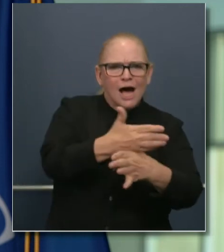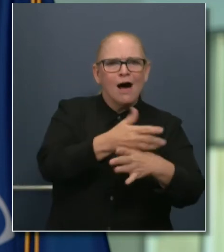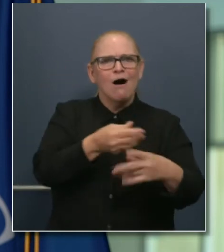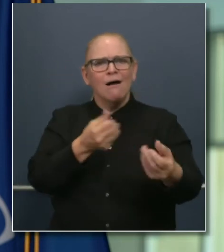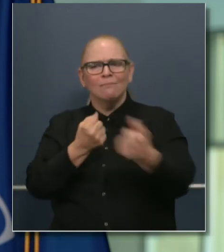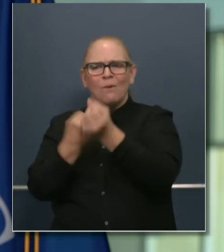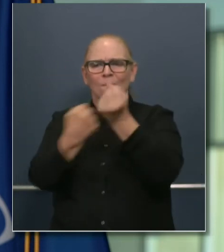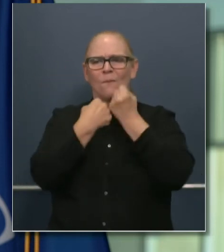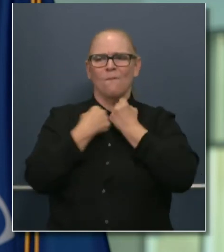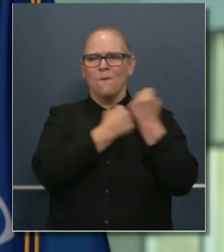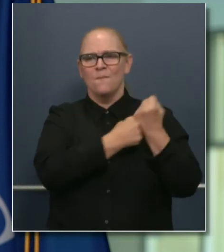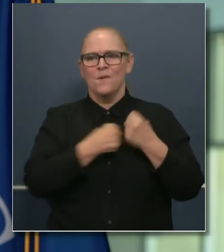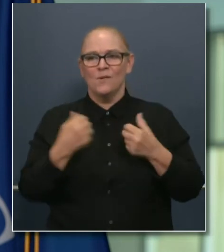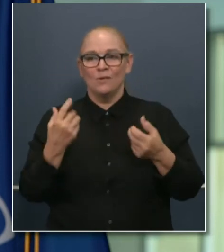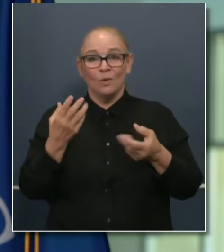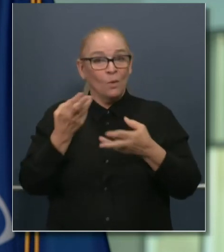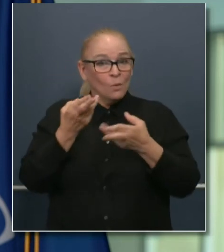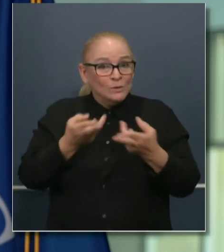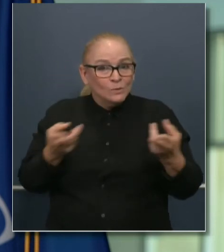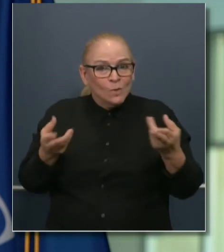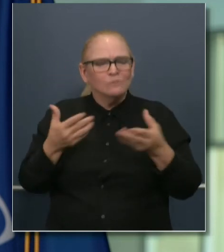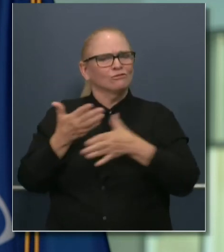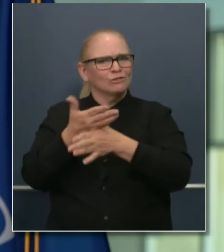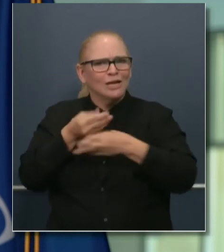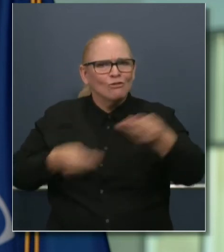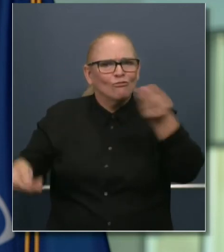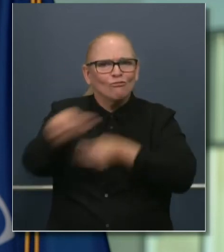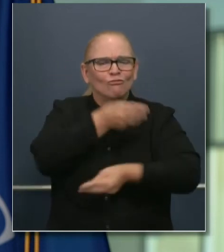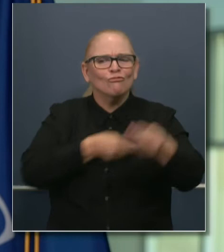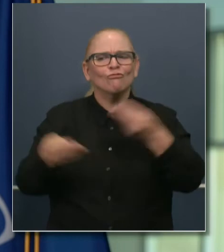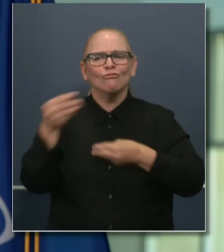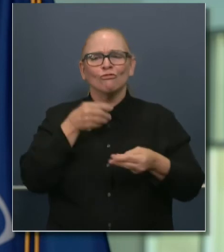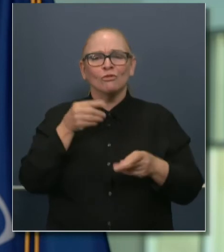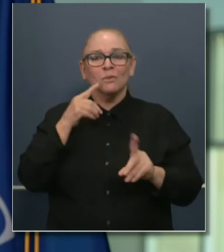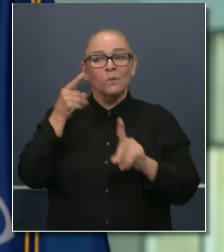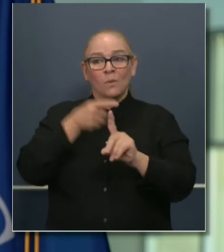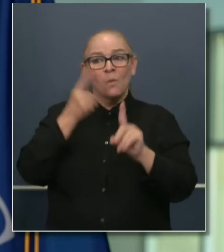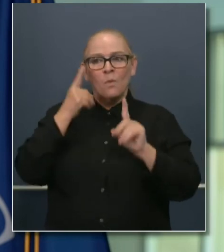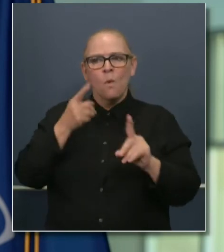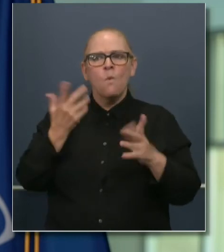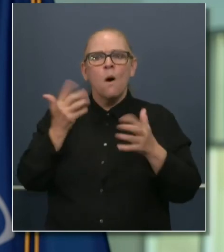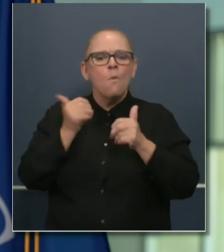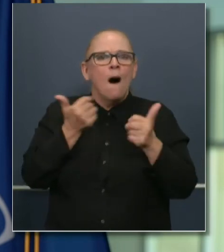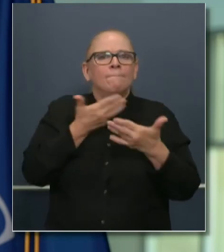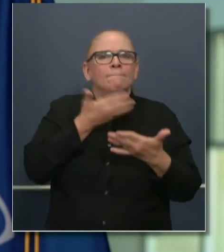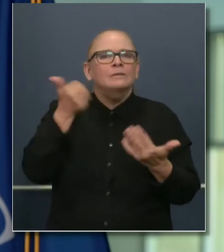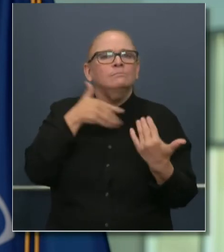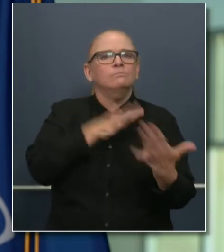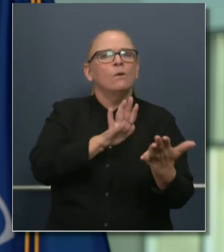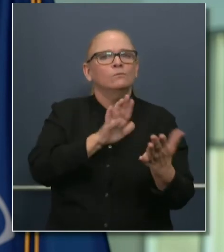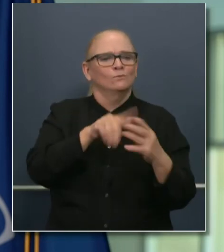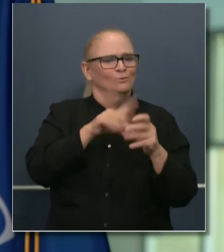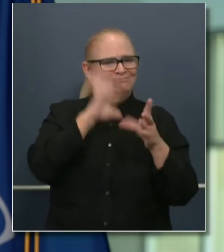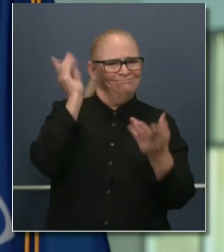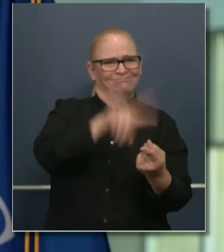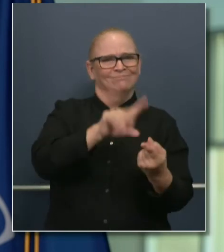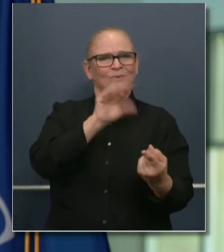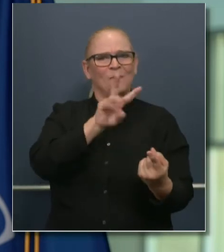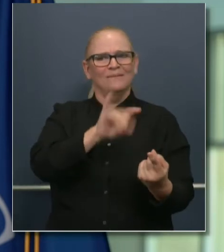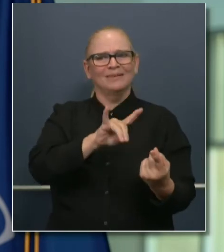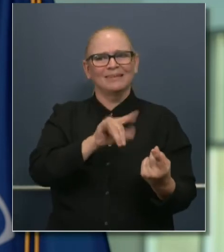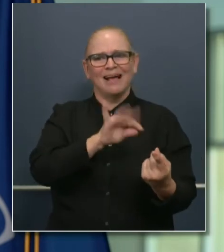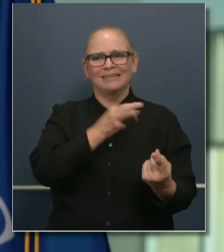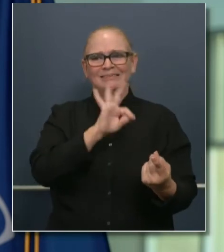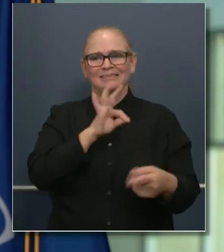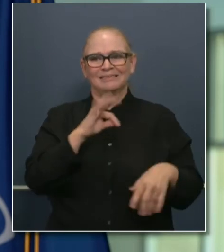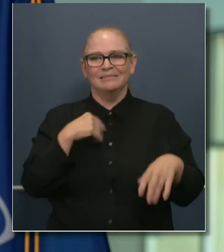resources to really drill down on the merit of your question, looking at procurement procurement strategies, looking at testing protocols, looking